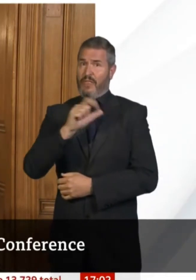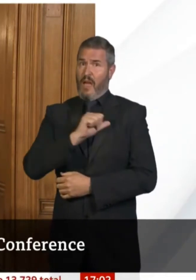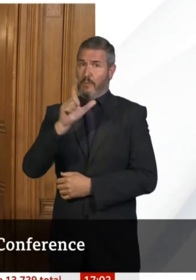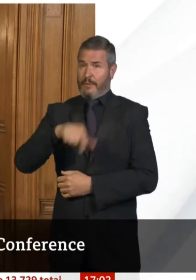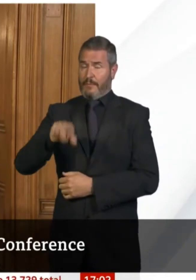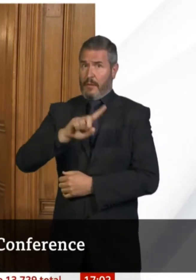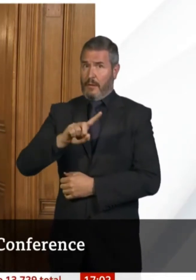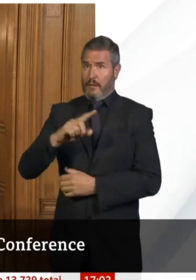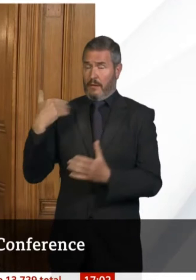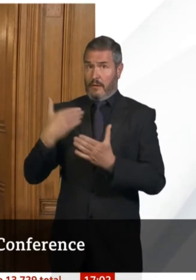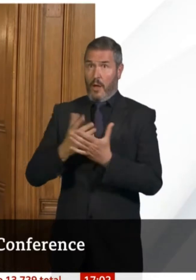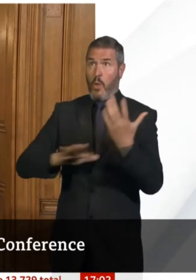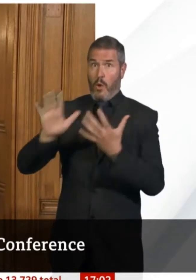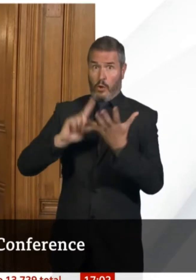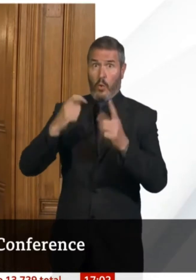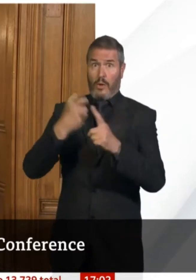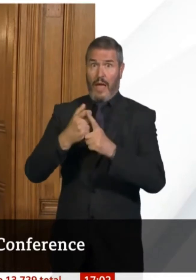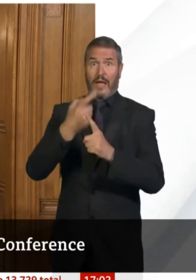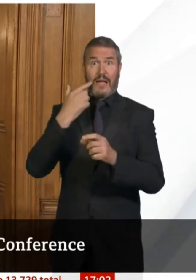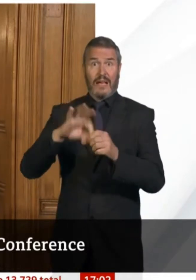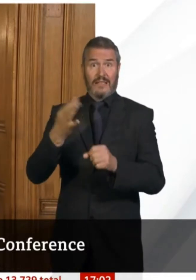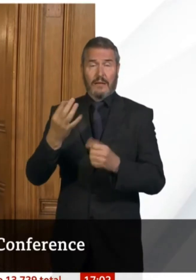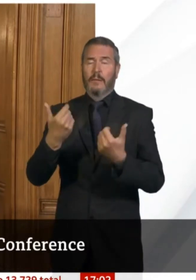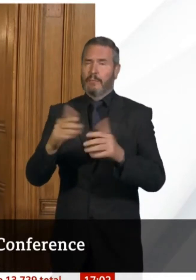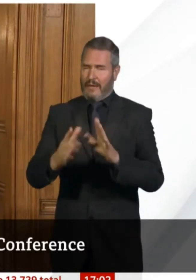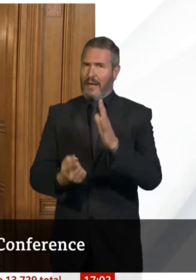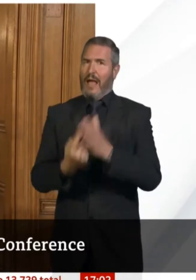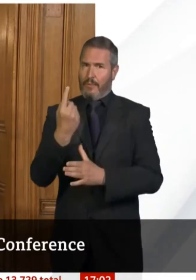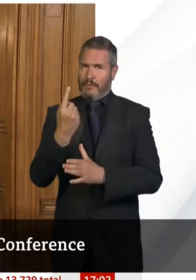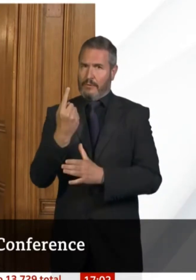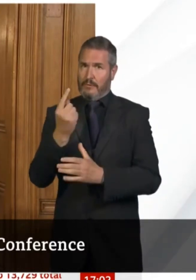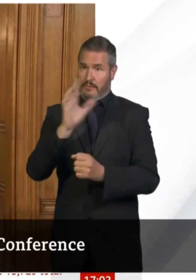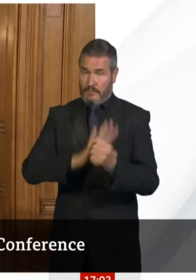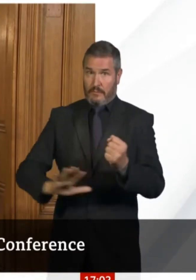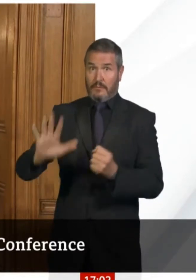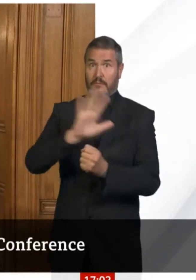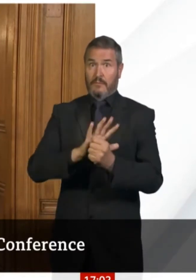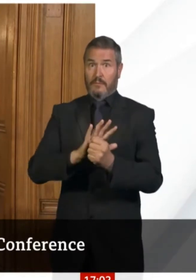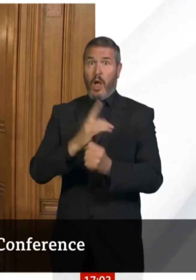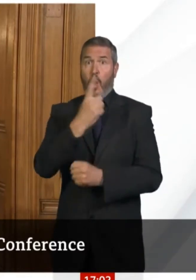327,608 people in the UK have now been tested for the coronavirus.